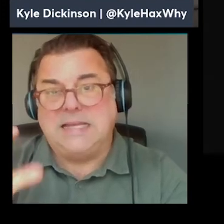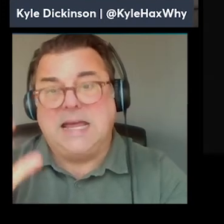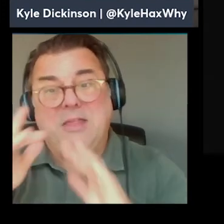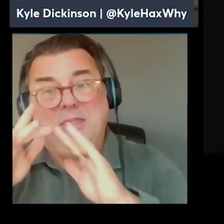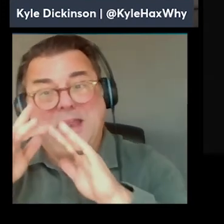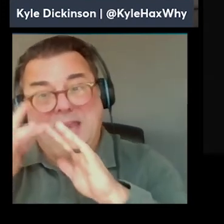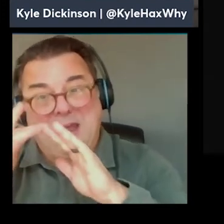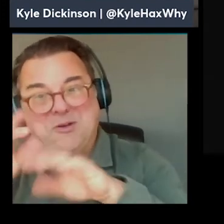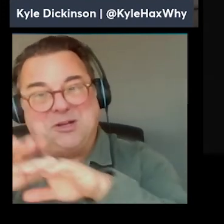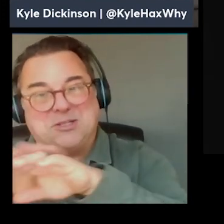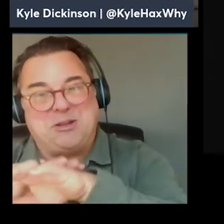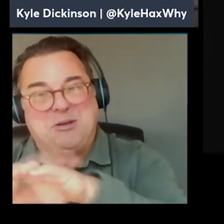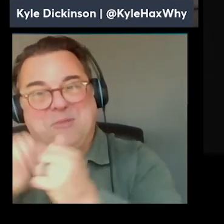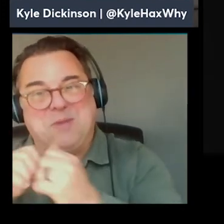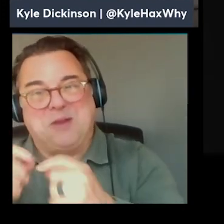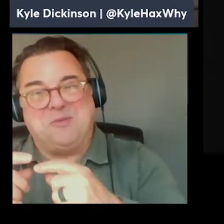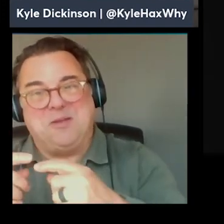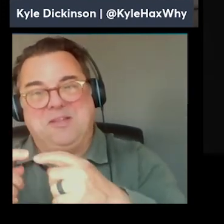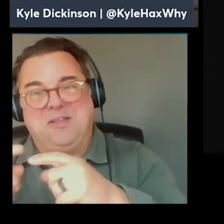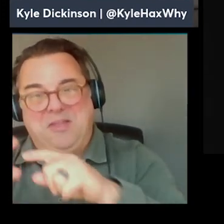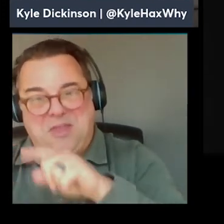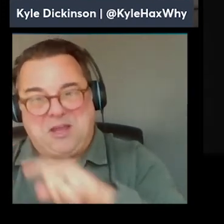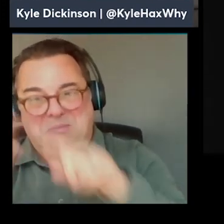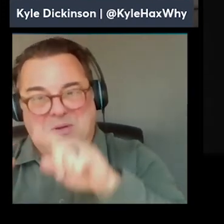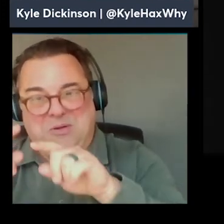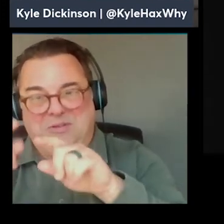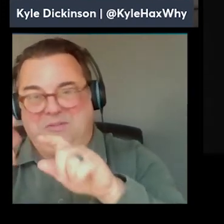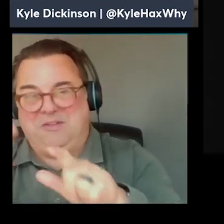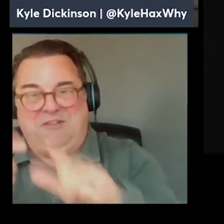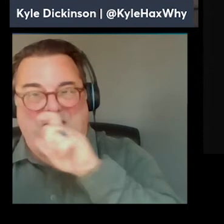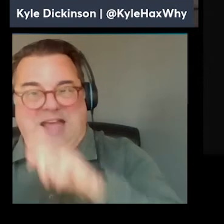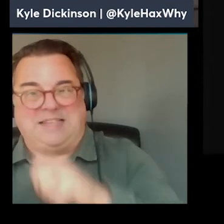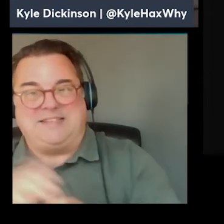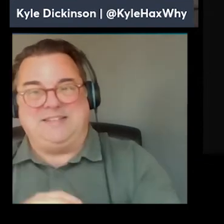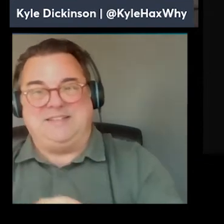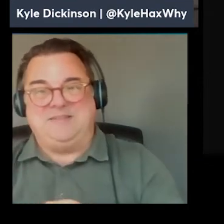the latency you would see is purely from the network, really.